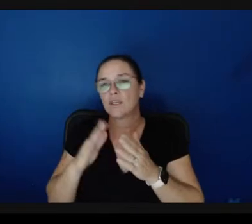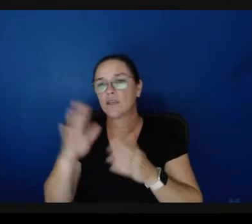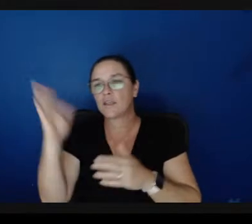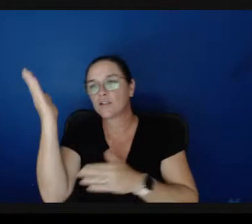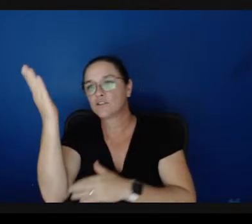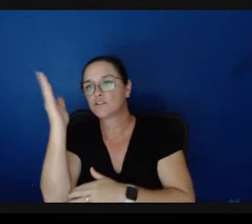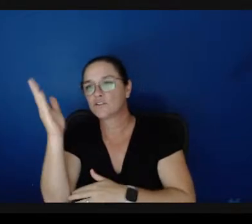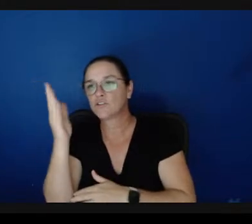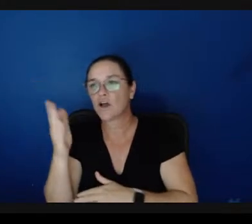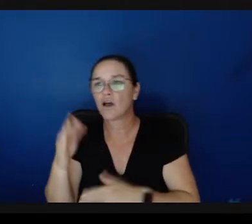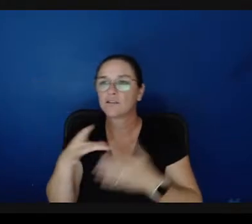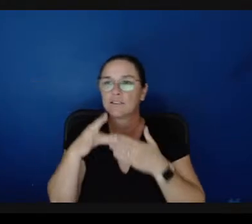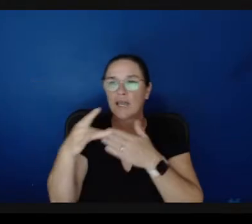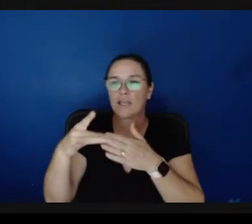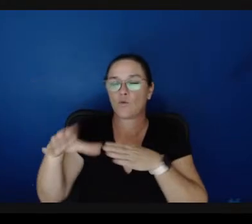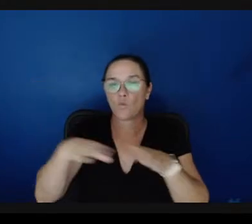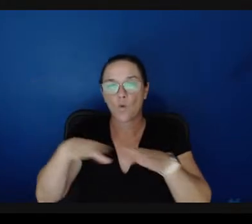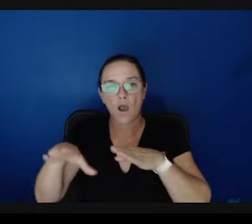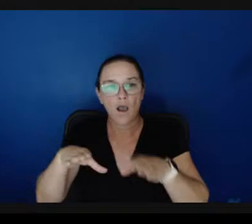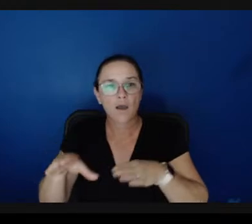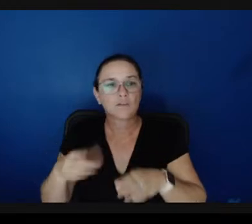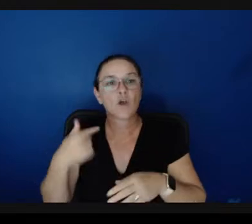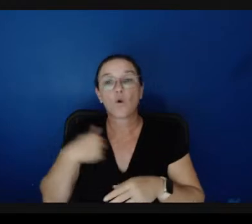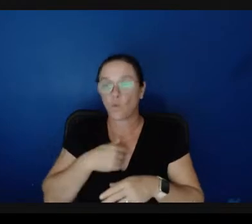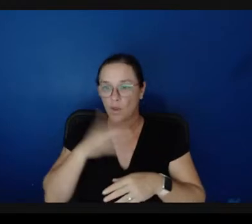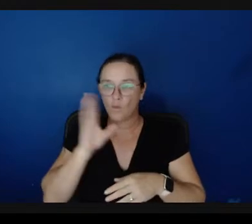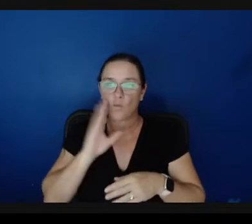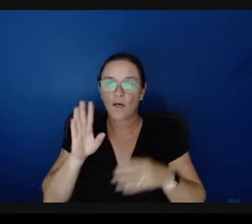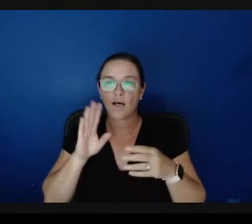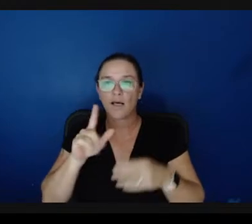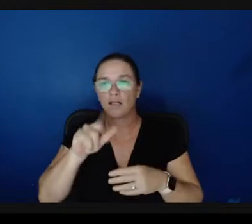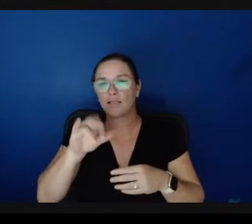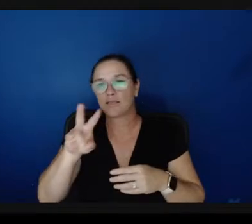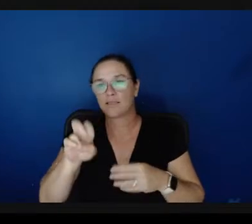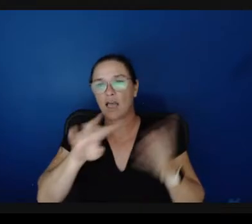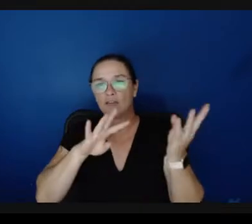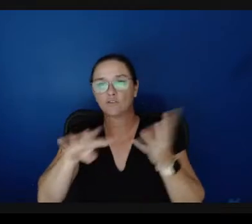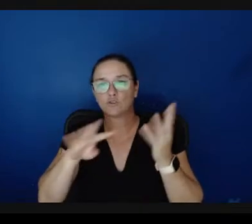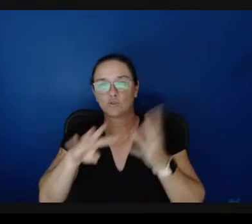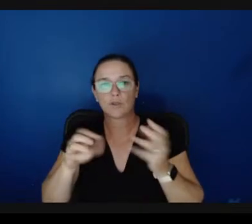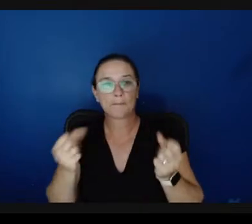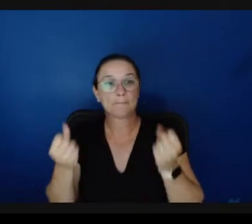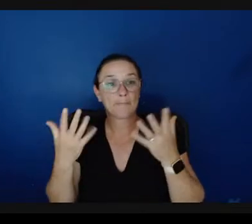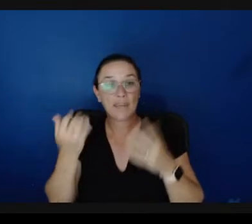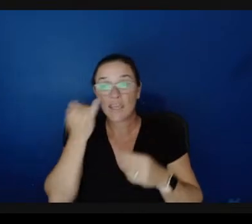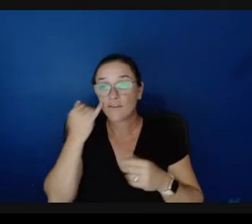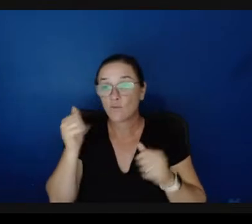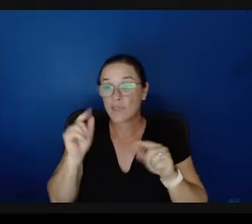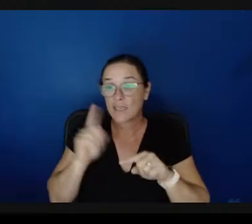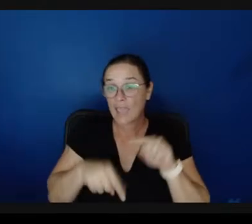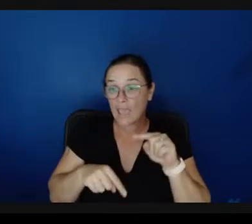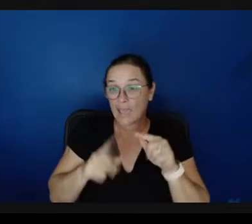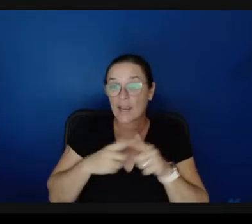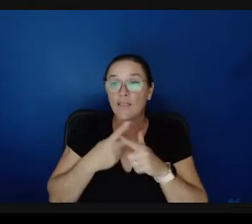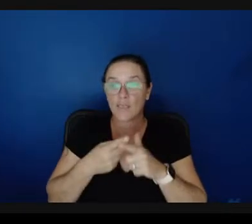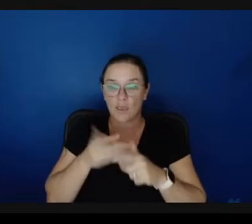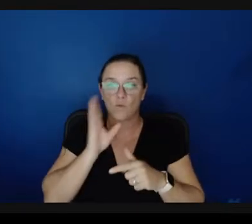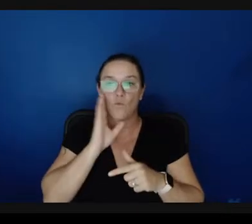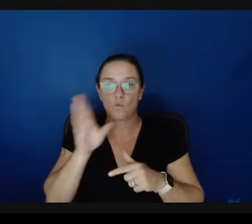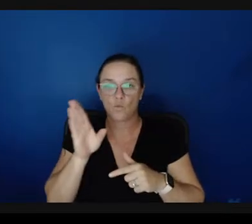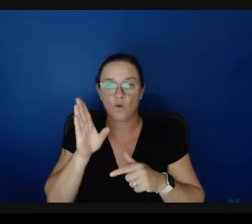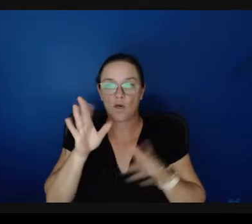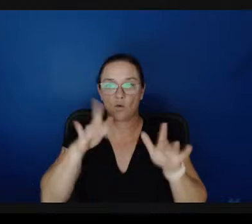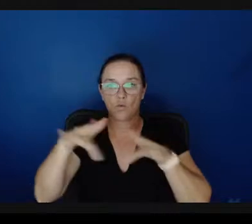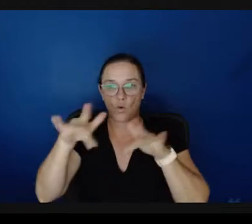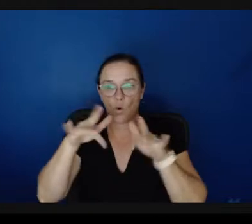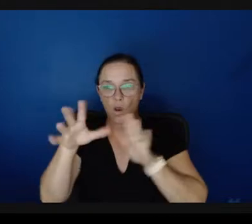walks. Stay tuned because we will be live streaming a lot of them. And if we can't live stream, we will definitely record it